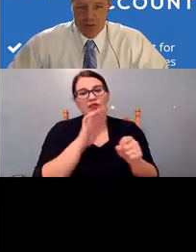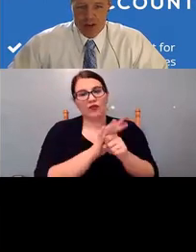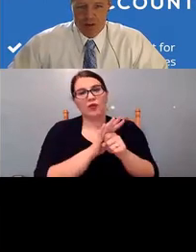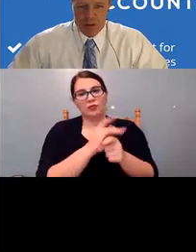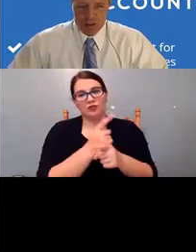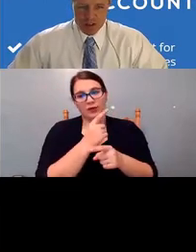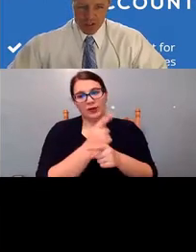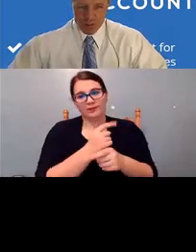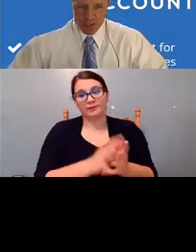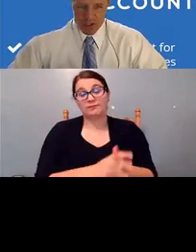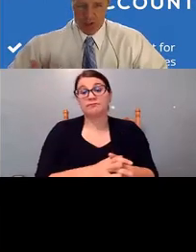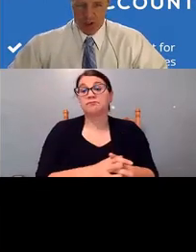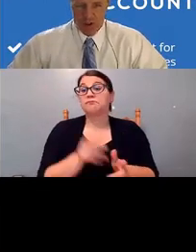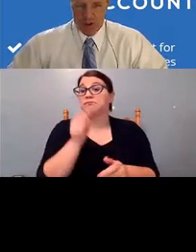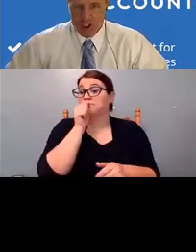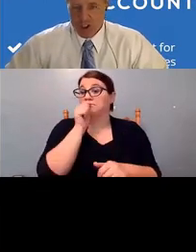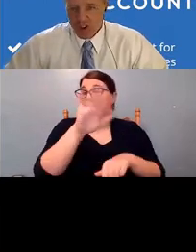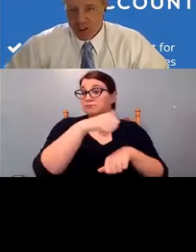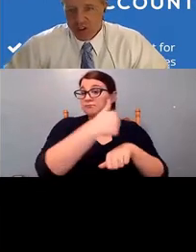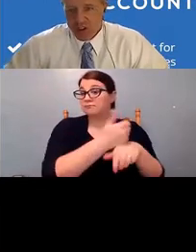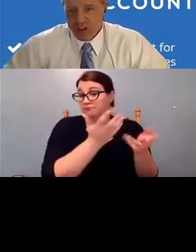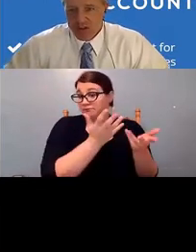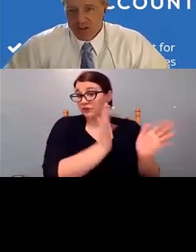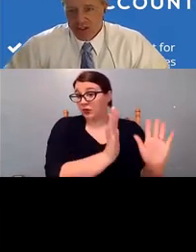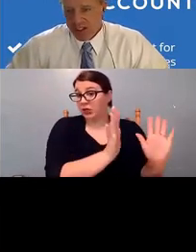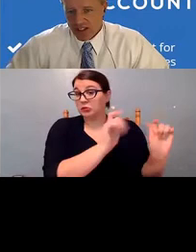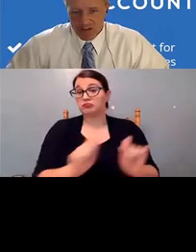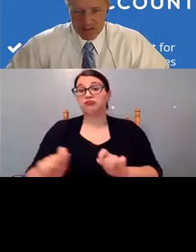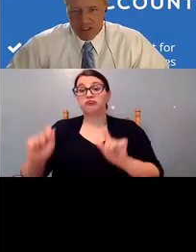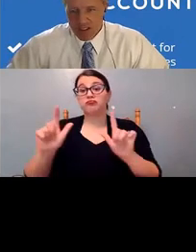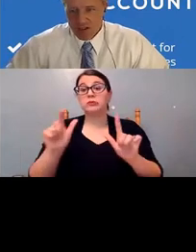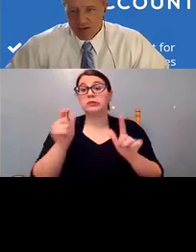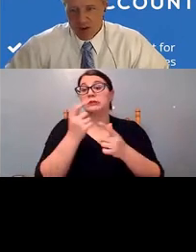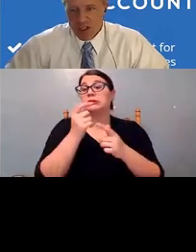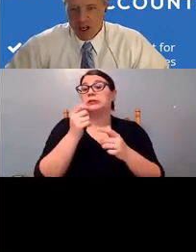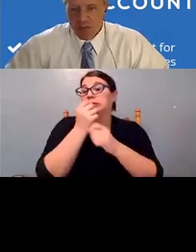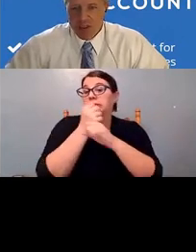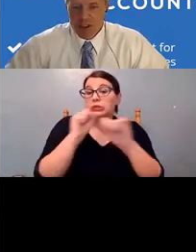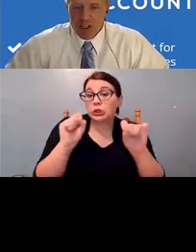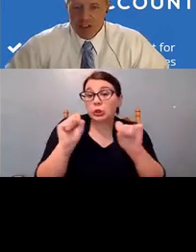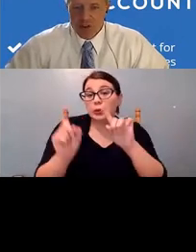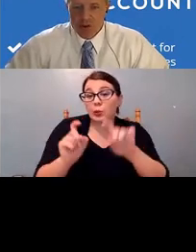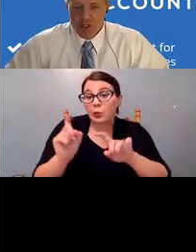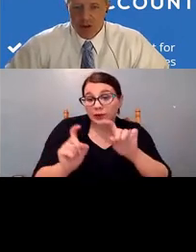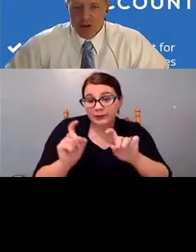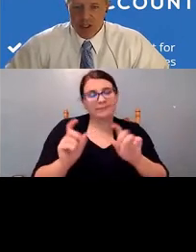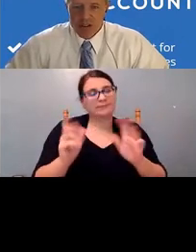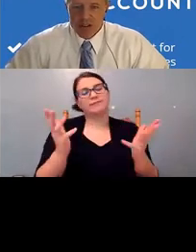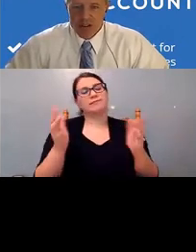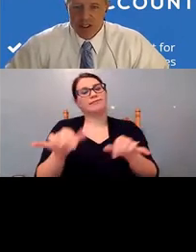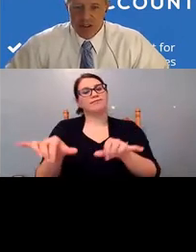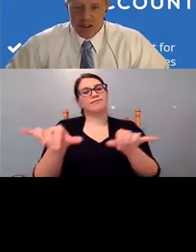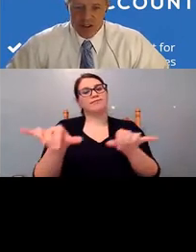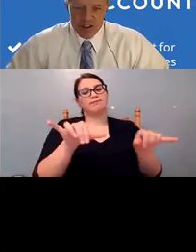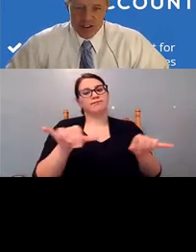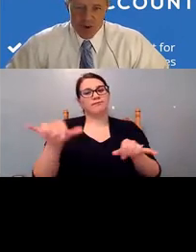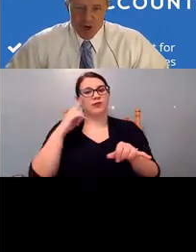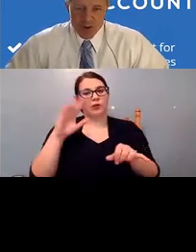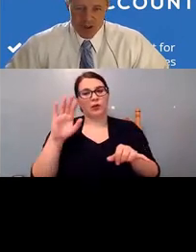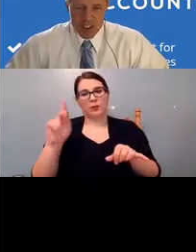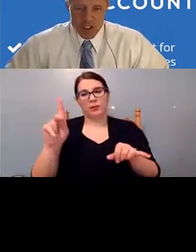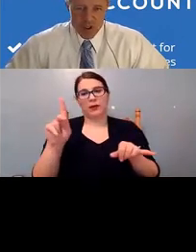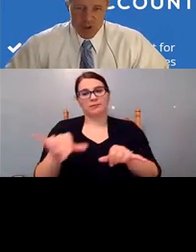After your password is set, we come to security questions. Again, very common in our industry nowadays. This